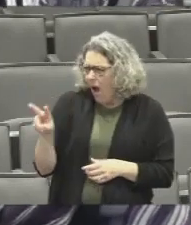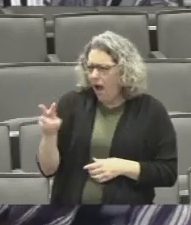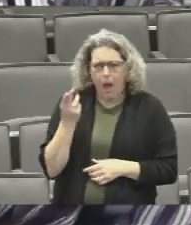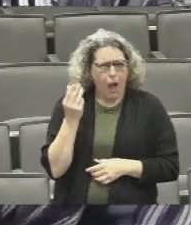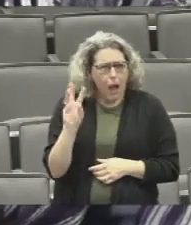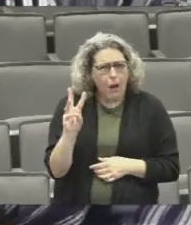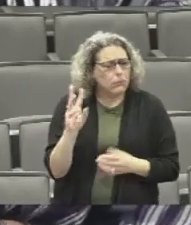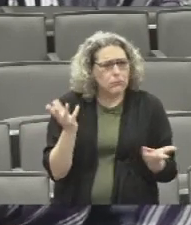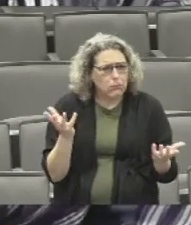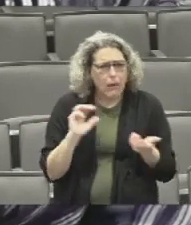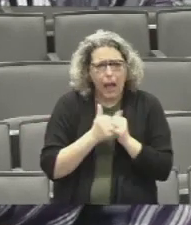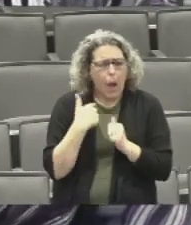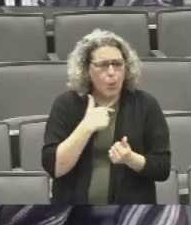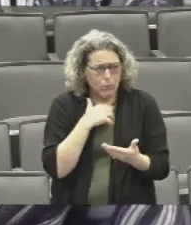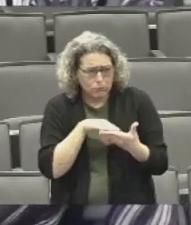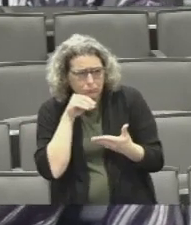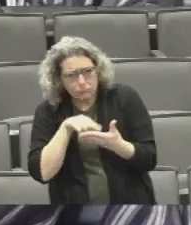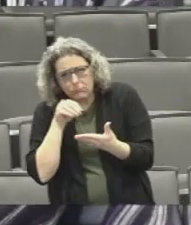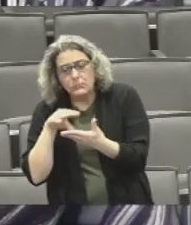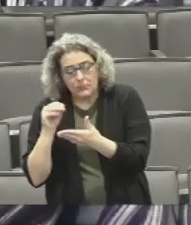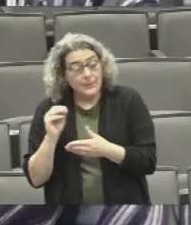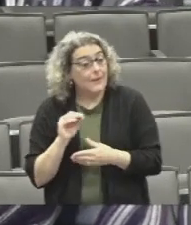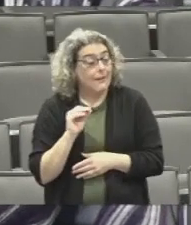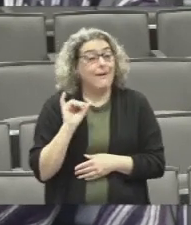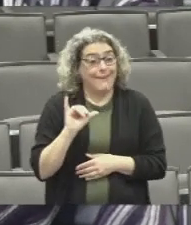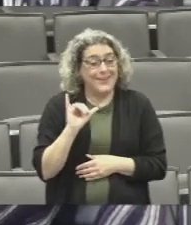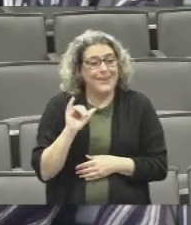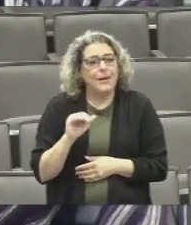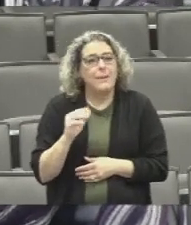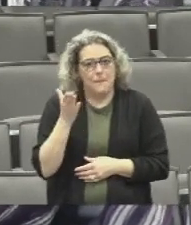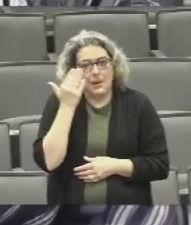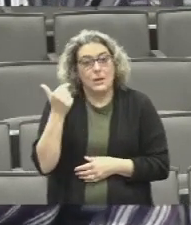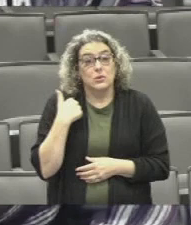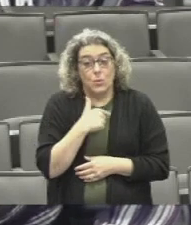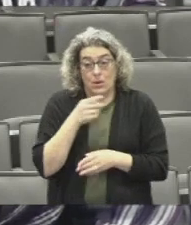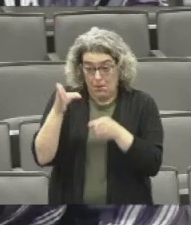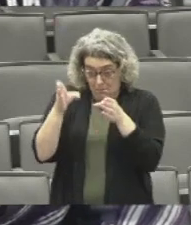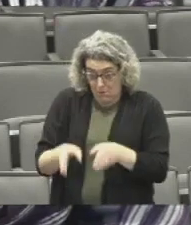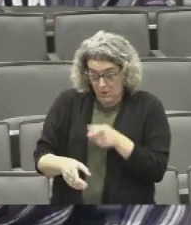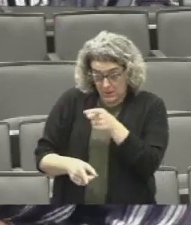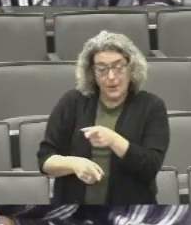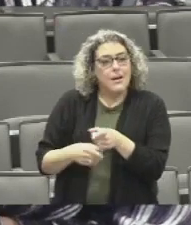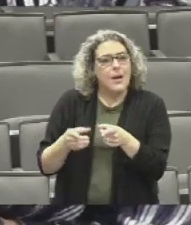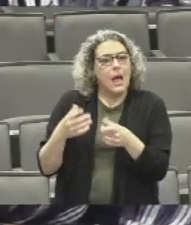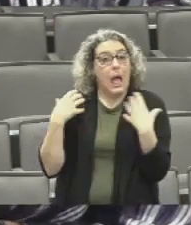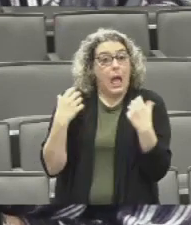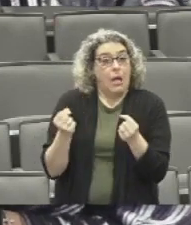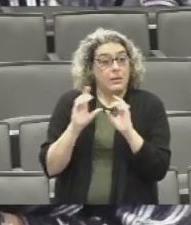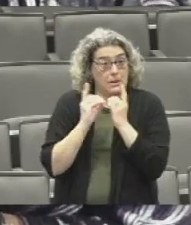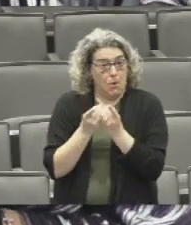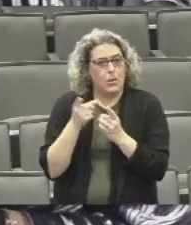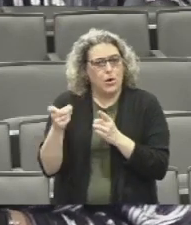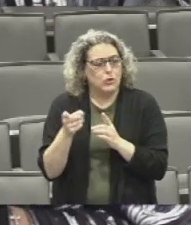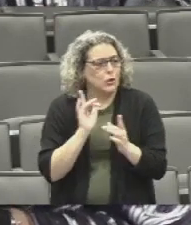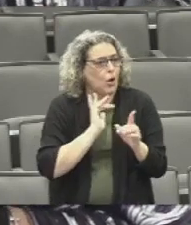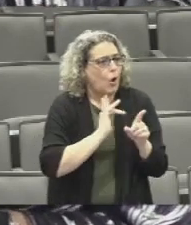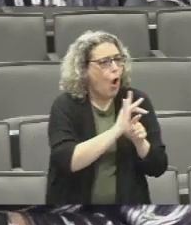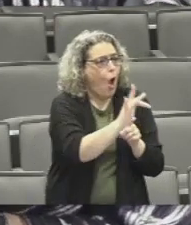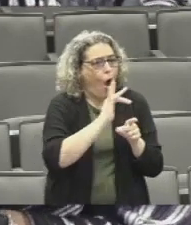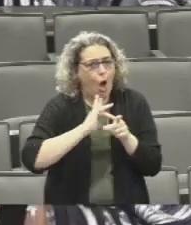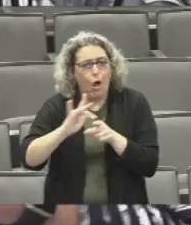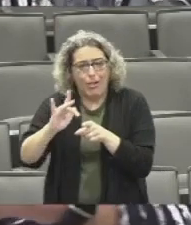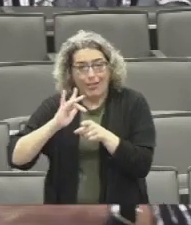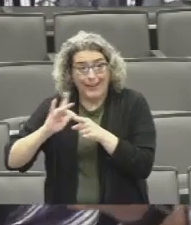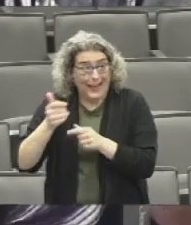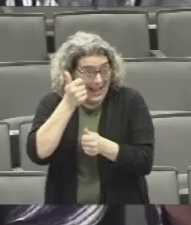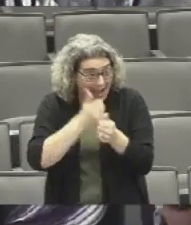being determined? That is being determined by a person from the health department who's calling every single